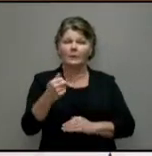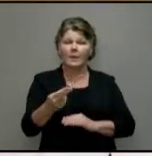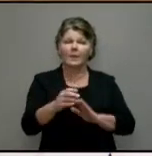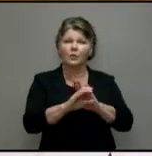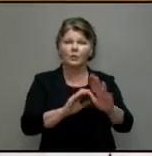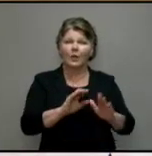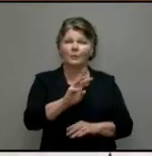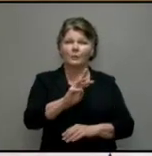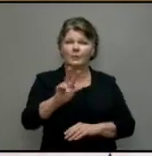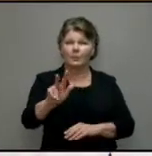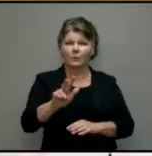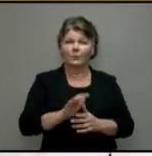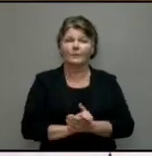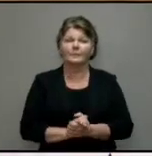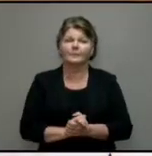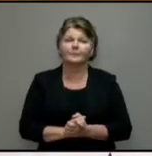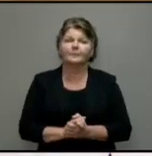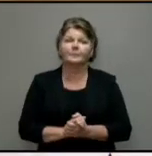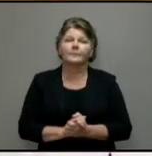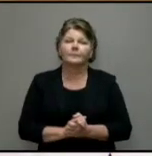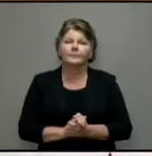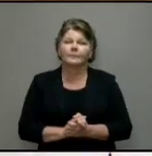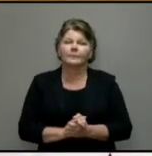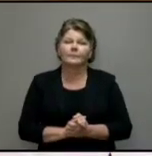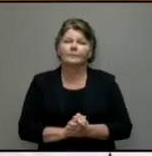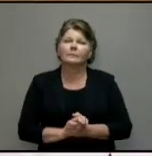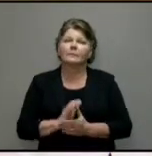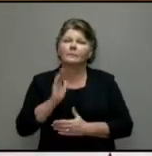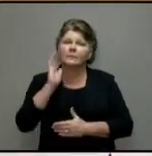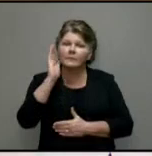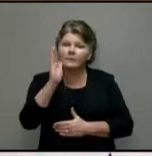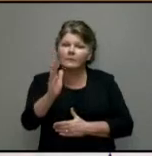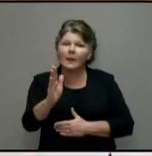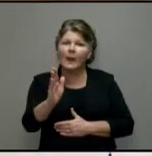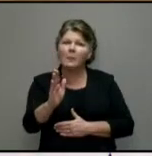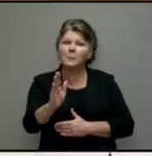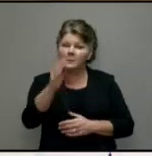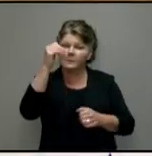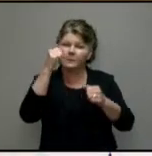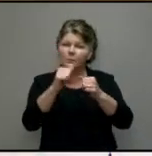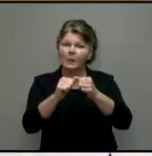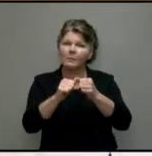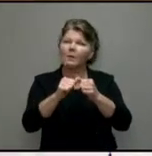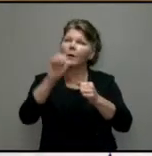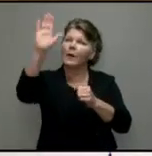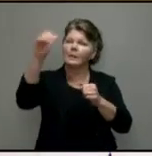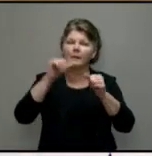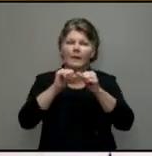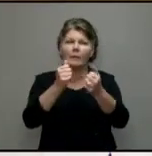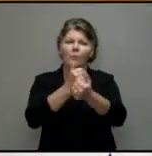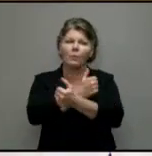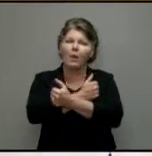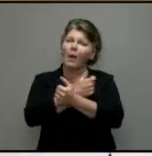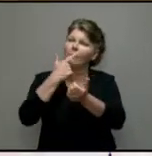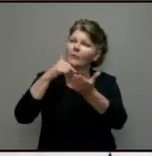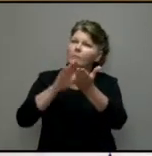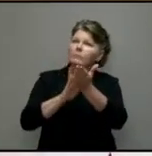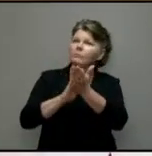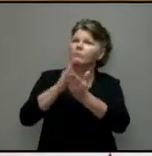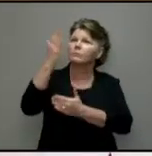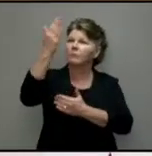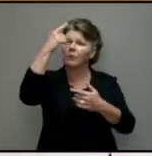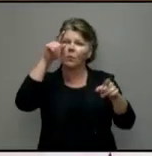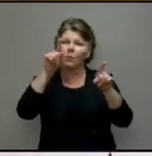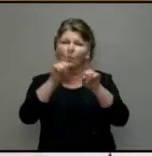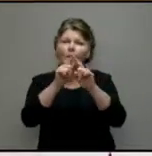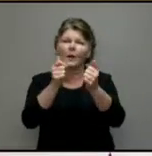Chapter 63. I will recount the steadfast love of the Lord, the praises of the Lord, according to that all